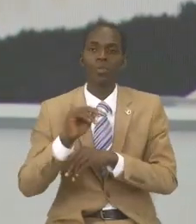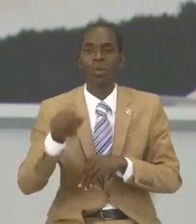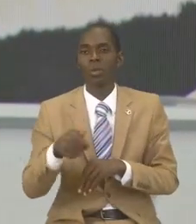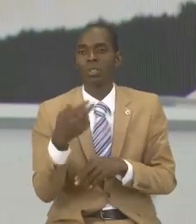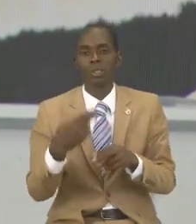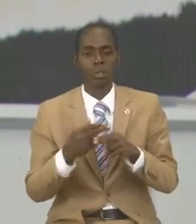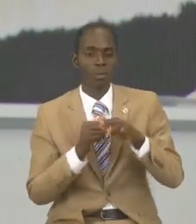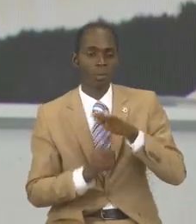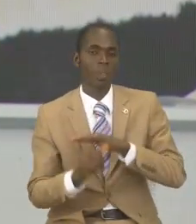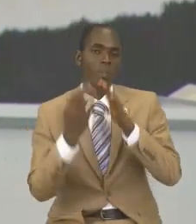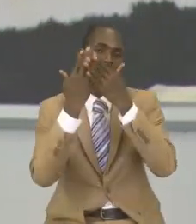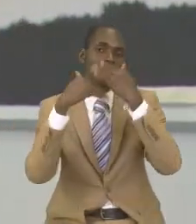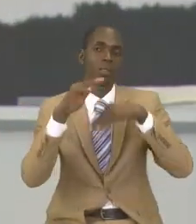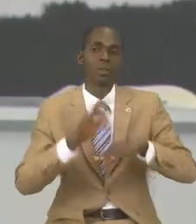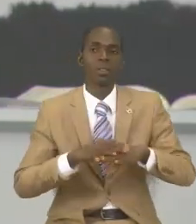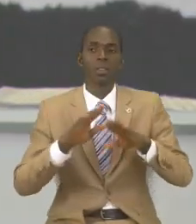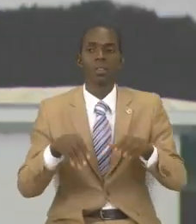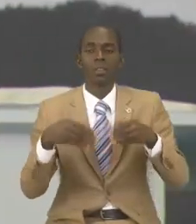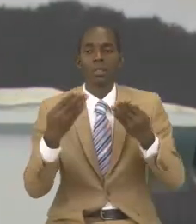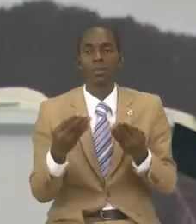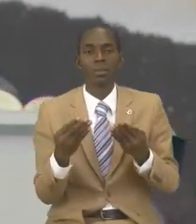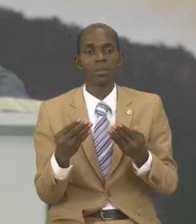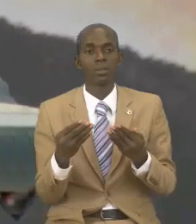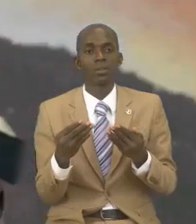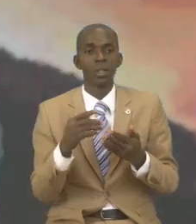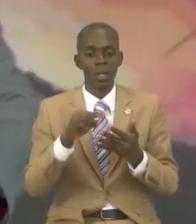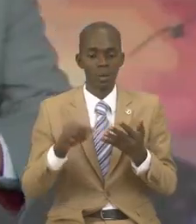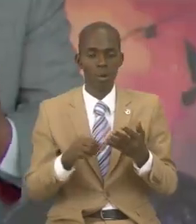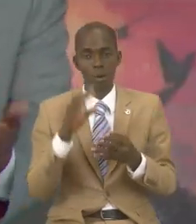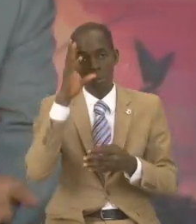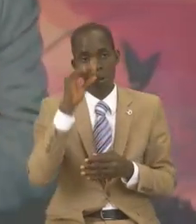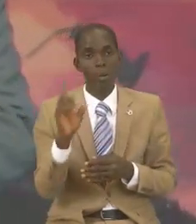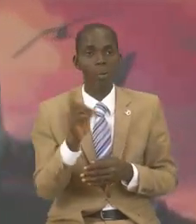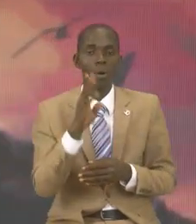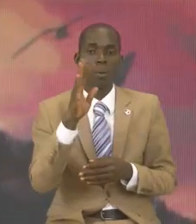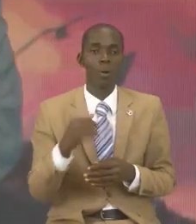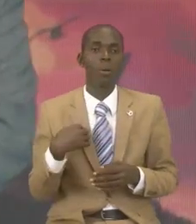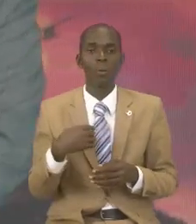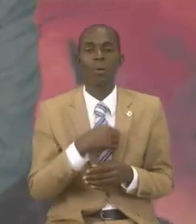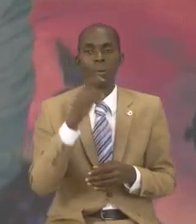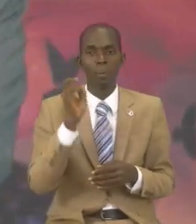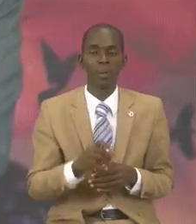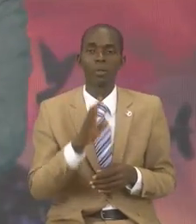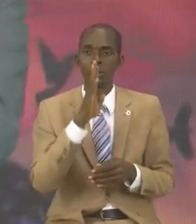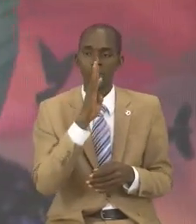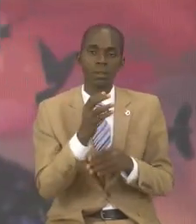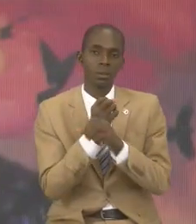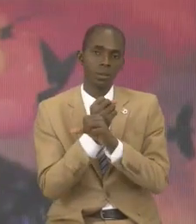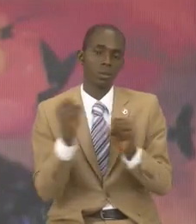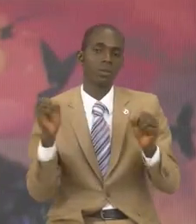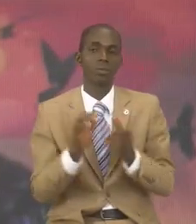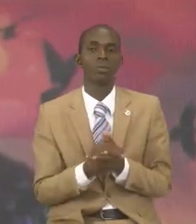heaven given among men whereby we must be saved.